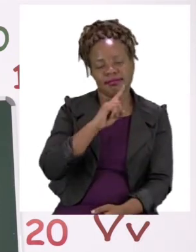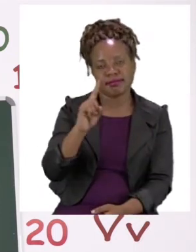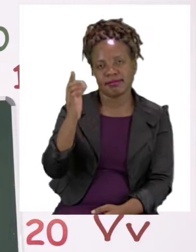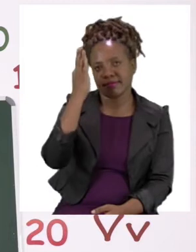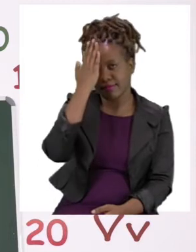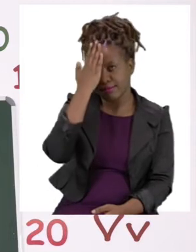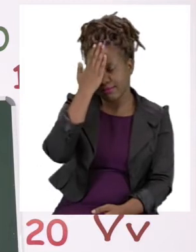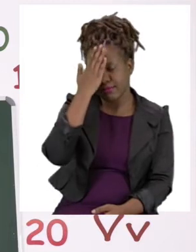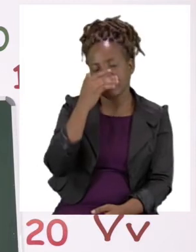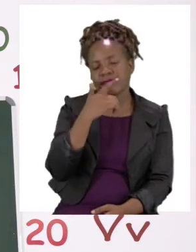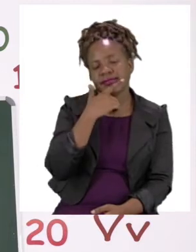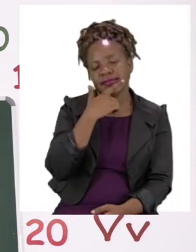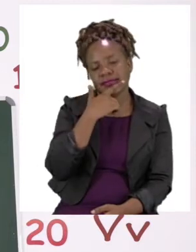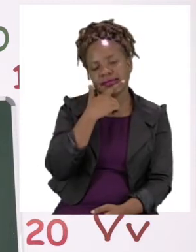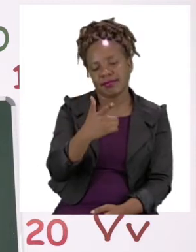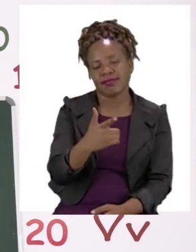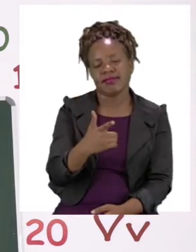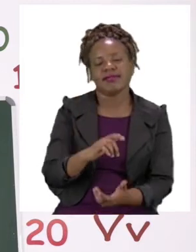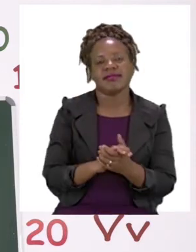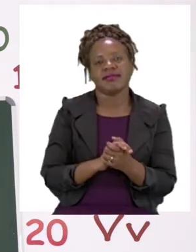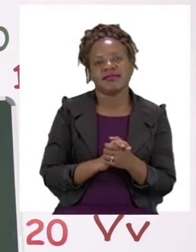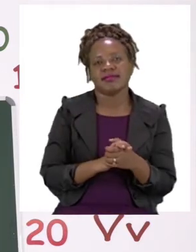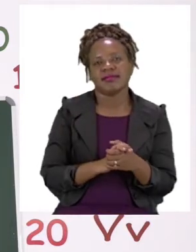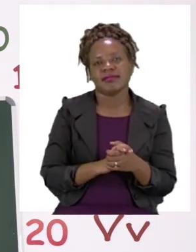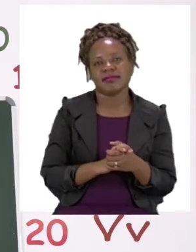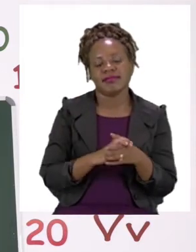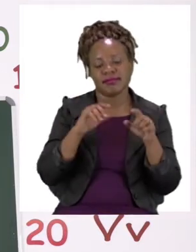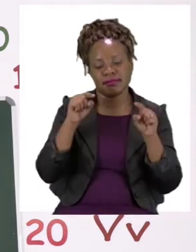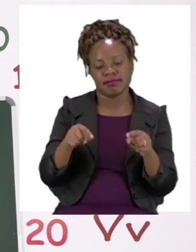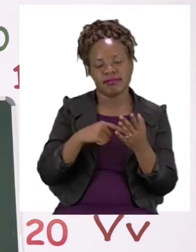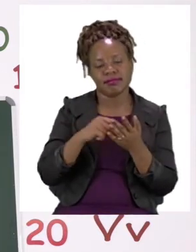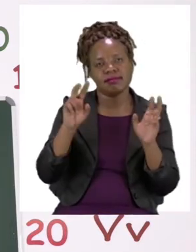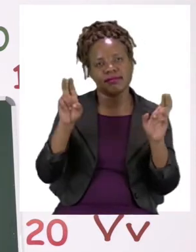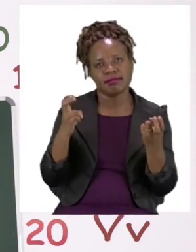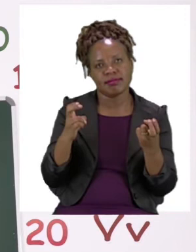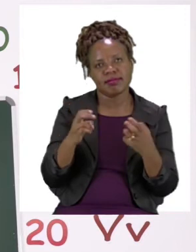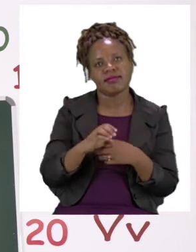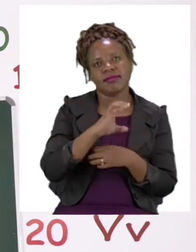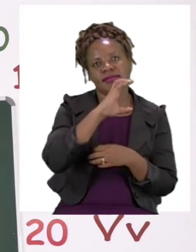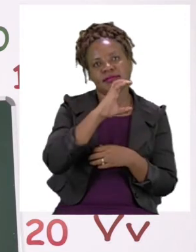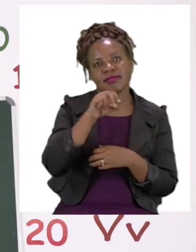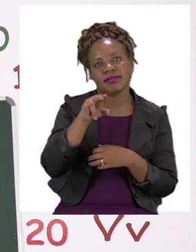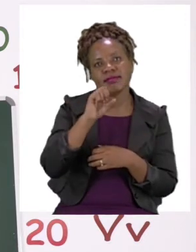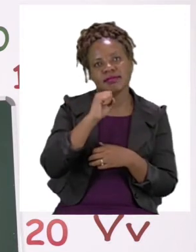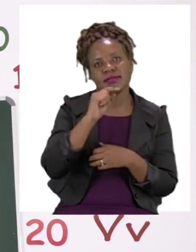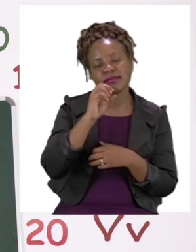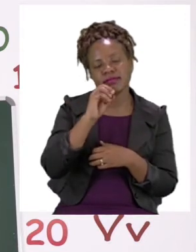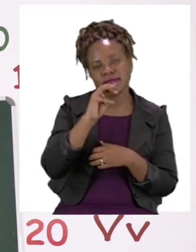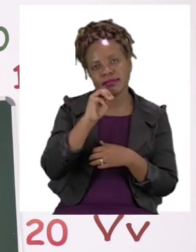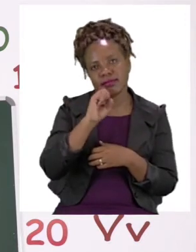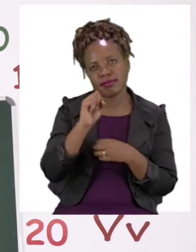Mutsa, and thank you so much for joining me today. Our theme this week is